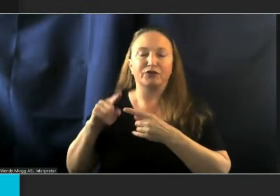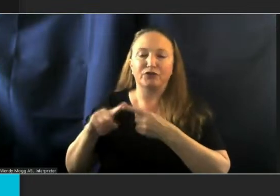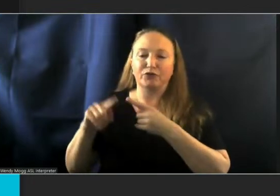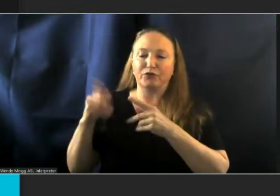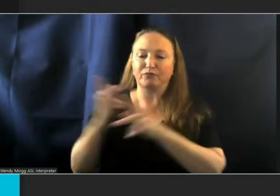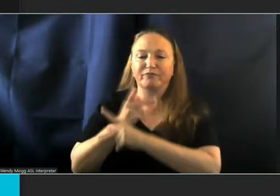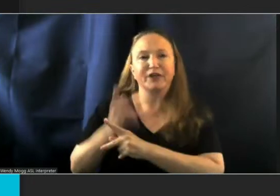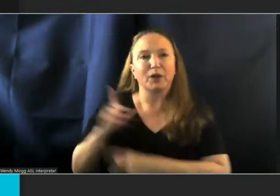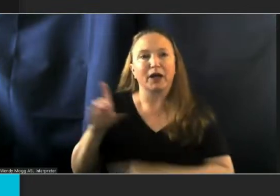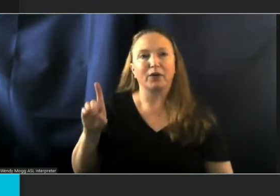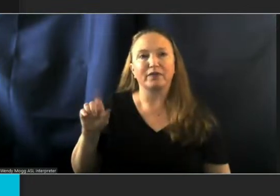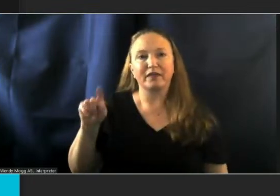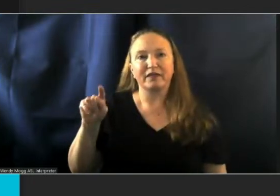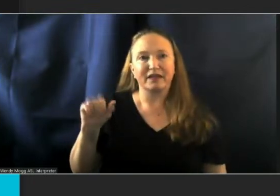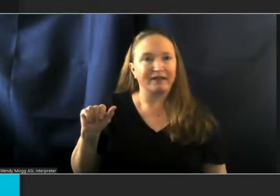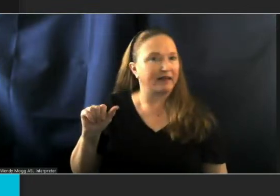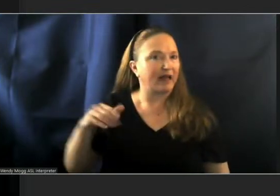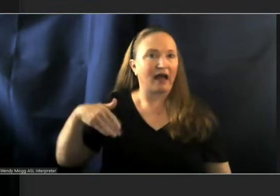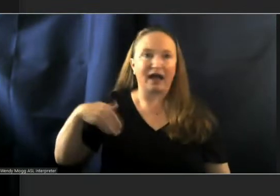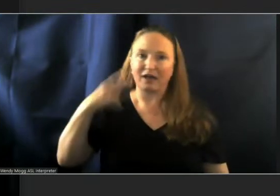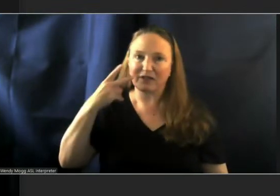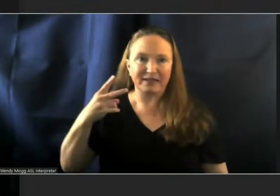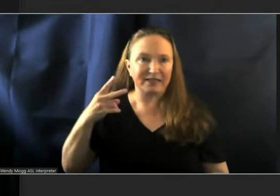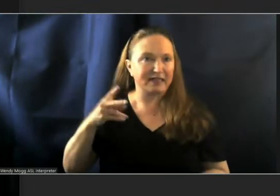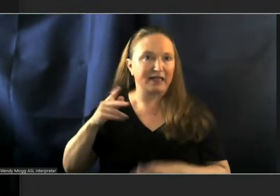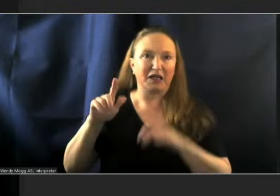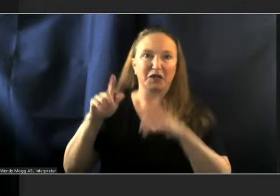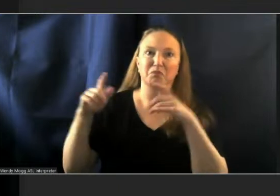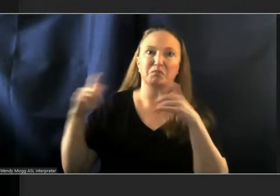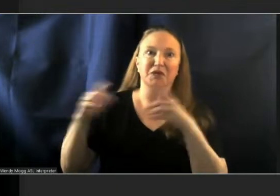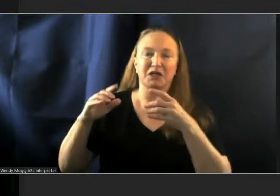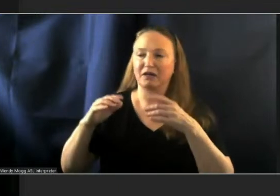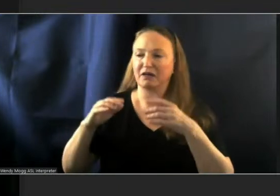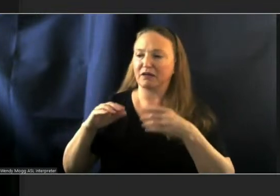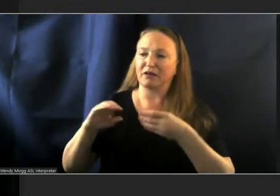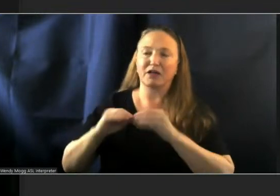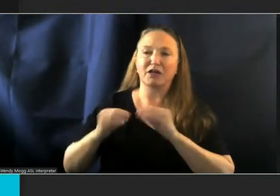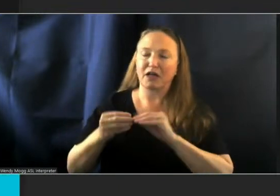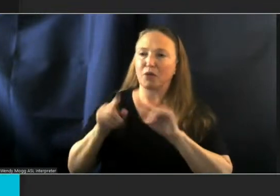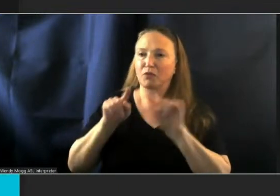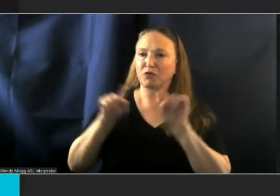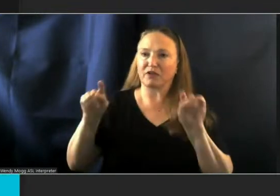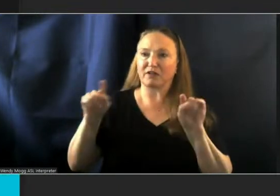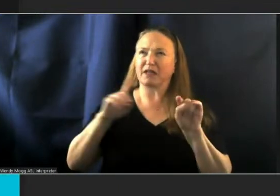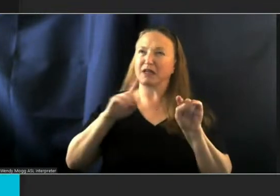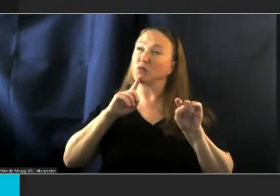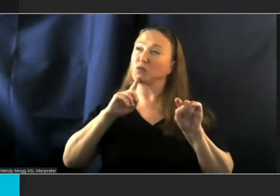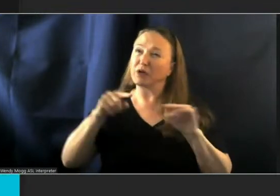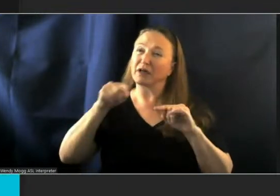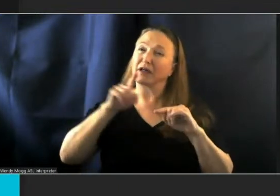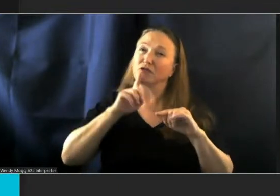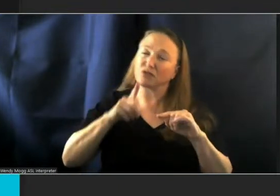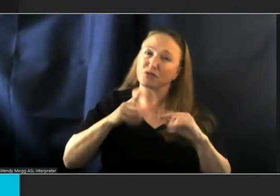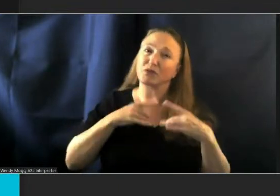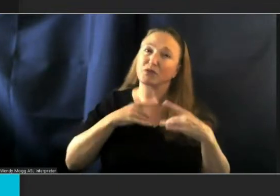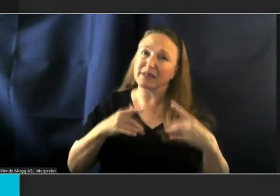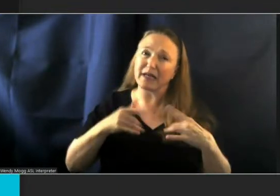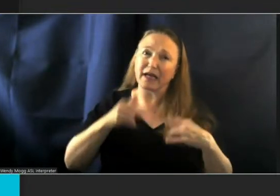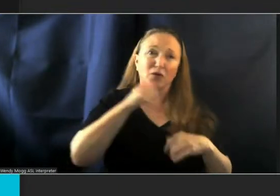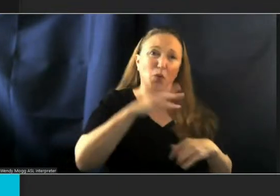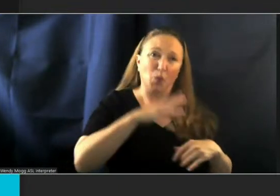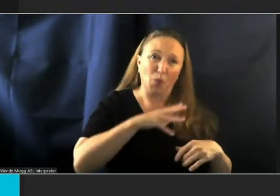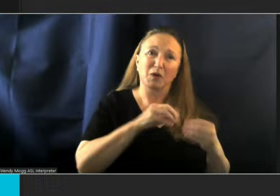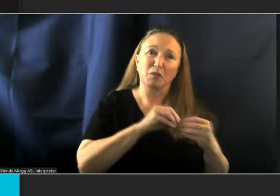data on the large data scale that indicates that there's a difference in the genders. And in terms of behaviors, I